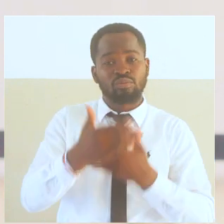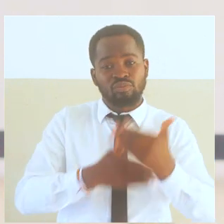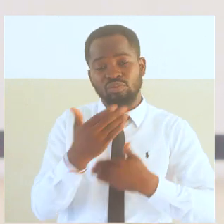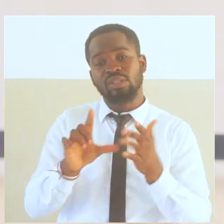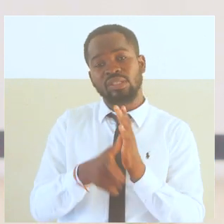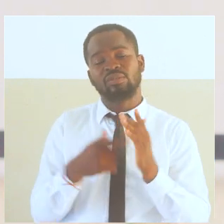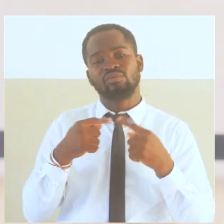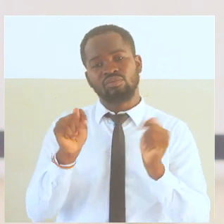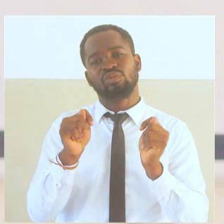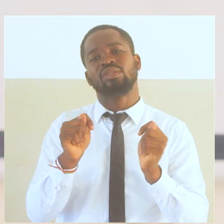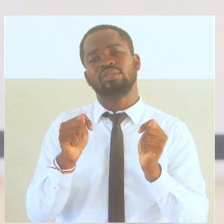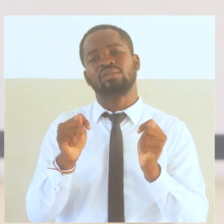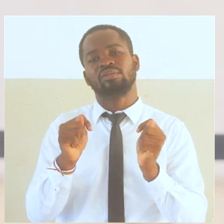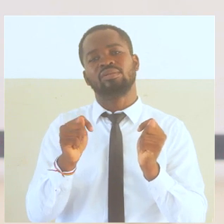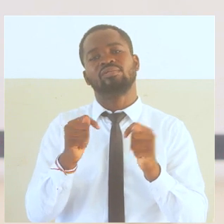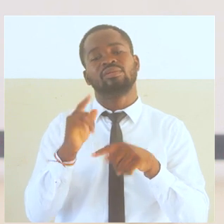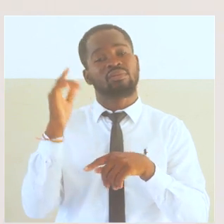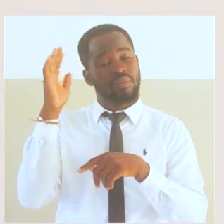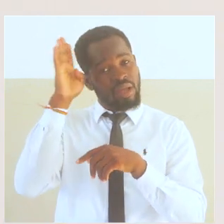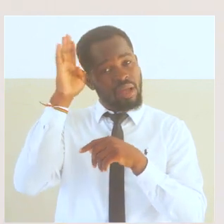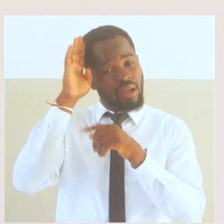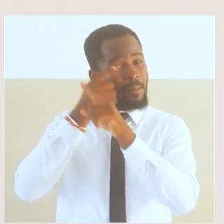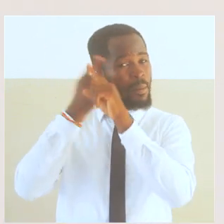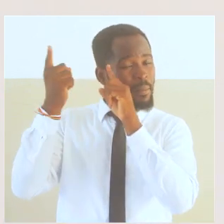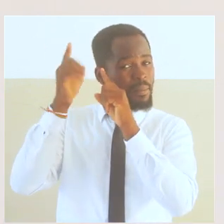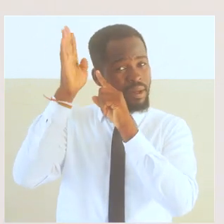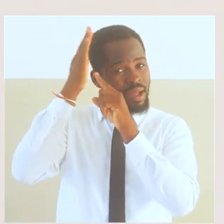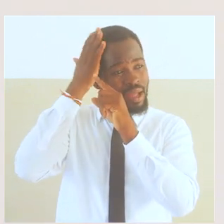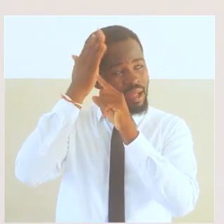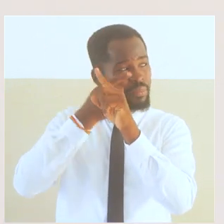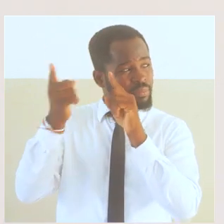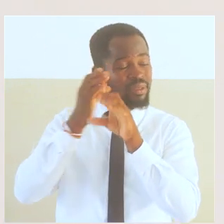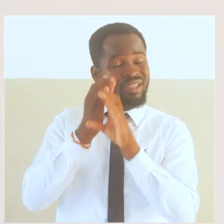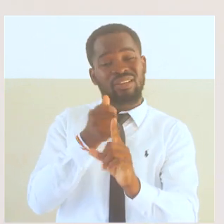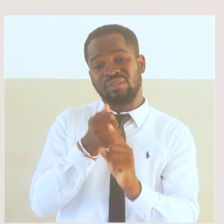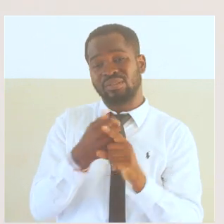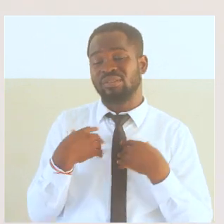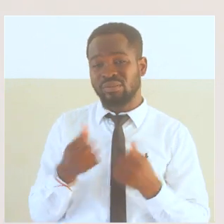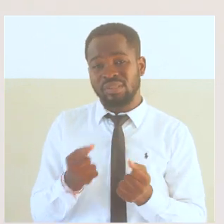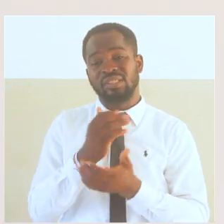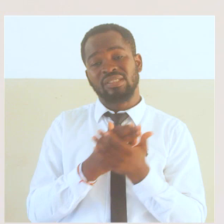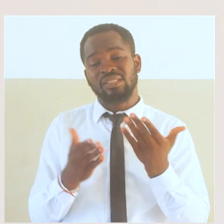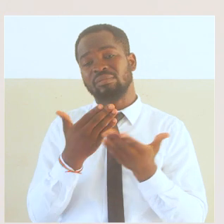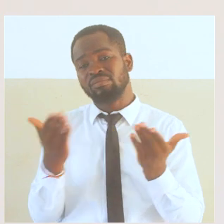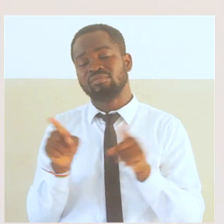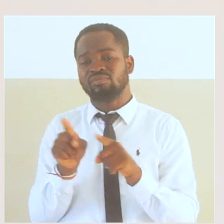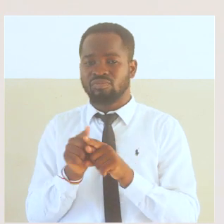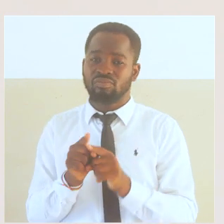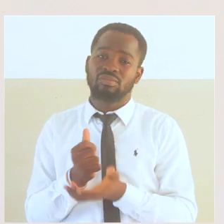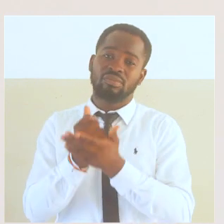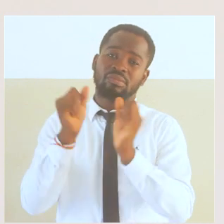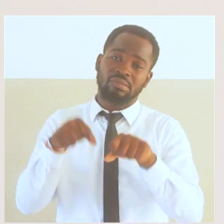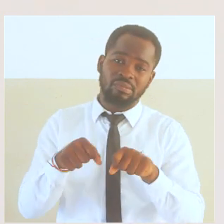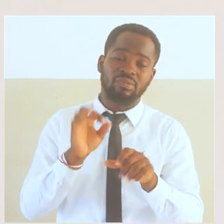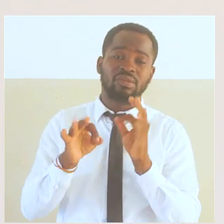of accidents causing trauma to their heads. If you know you have a baby or a child, clear your hall so that the child can play